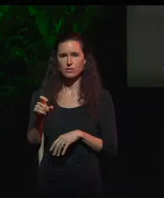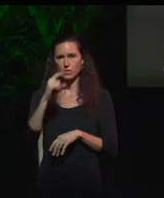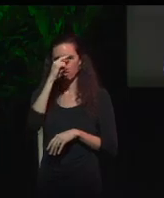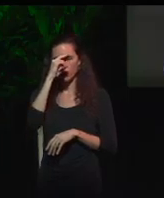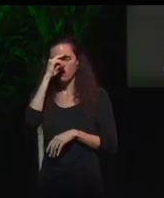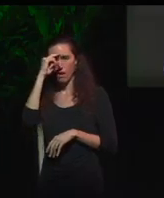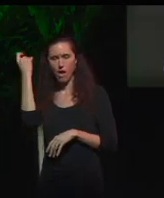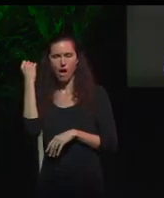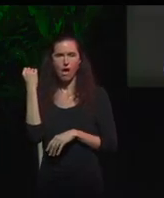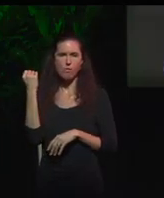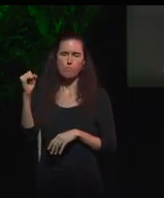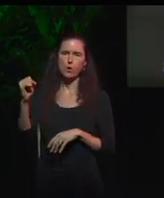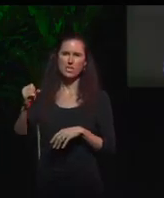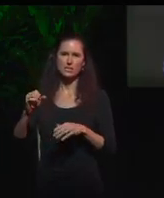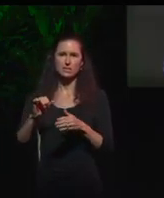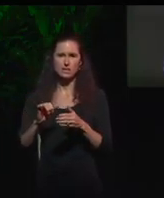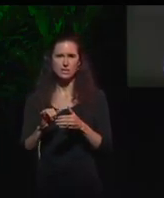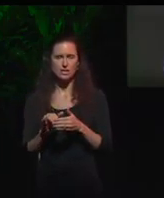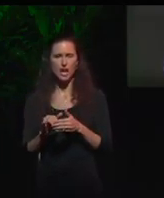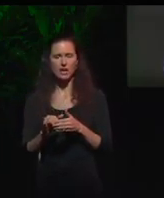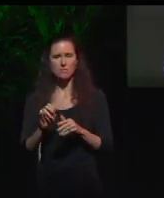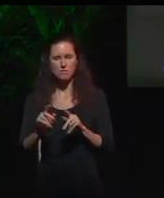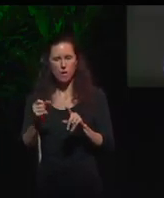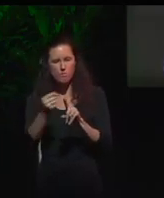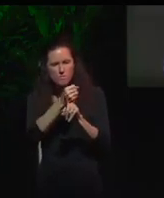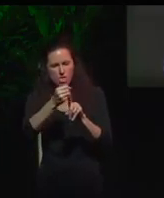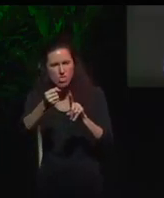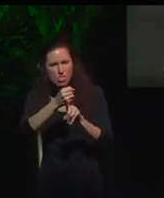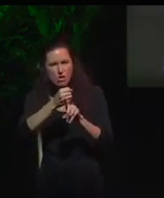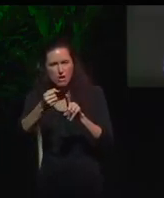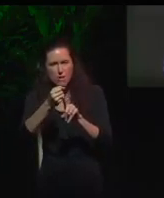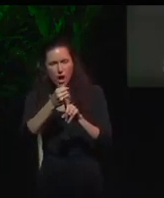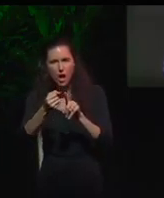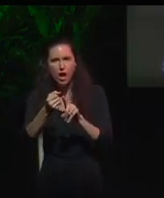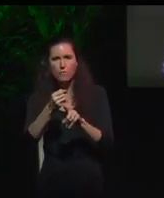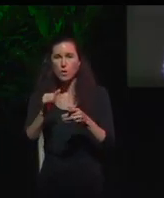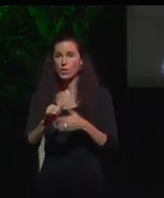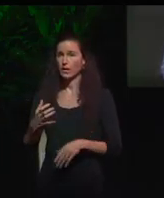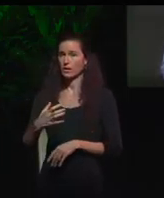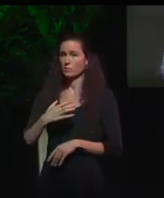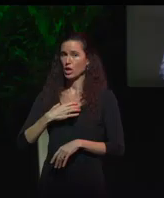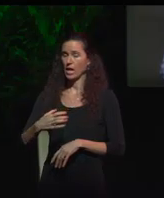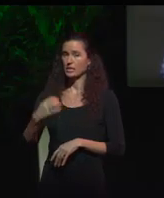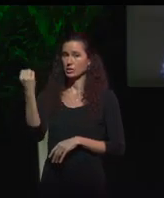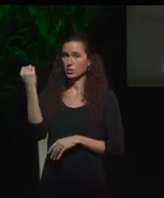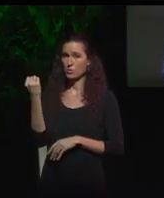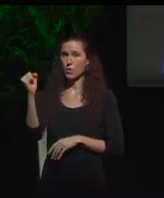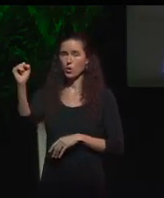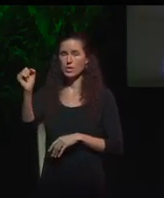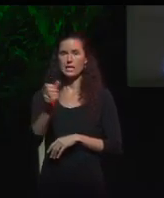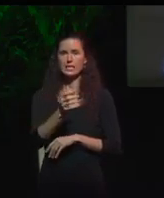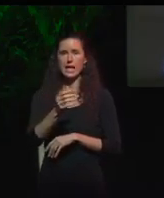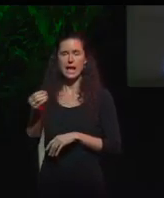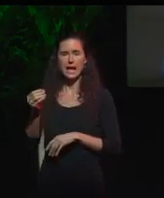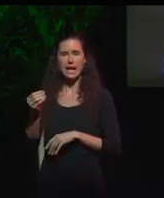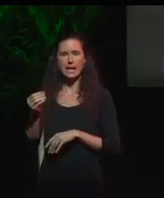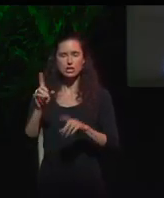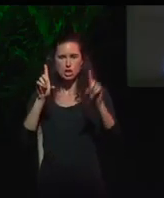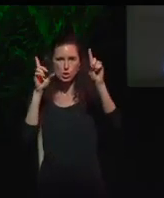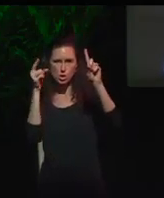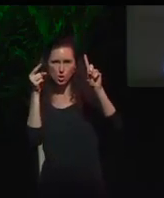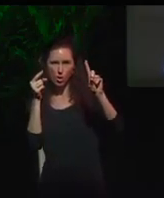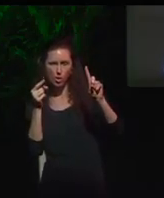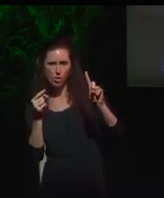protesters, beaten by fellow citizens, who objected not only to the protests, but to the underlying goals of